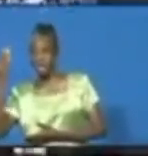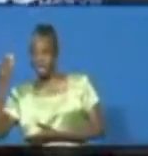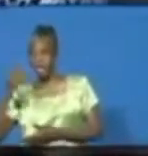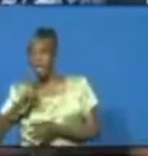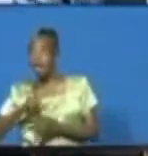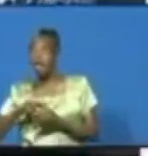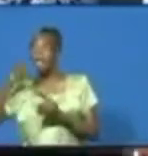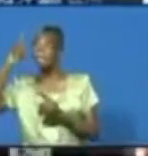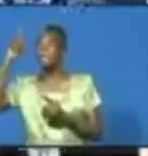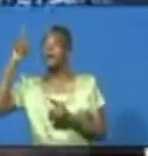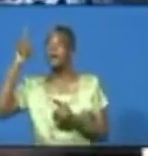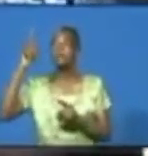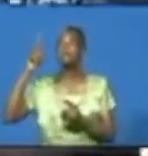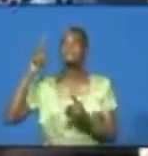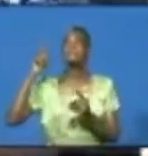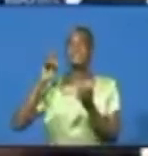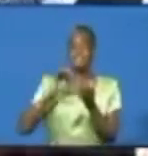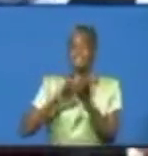heart.